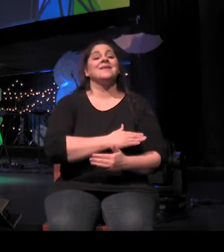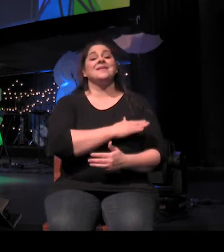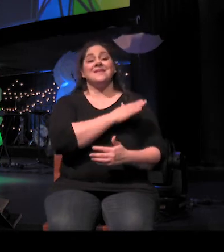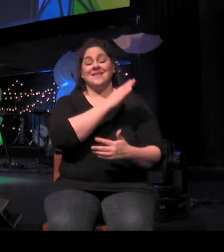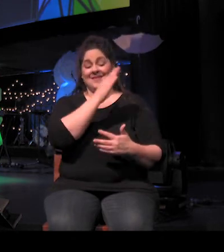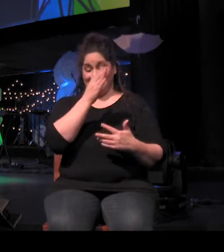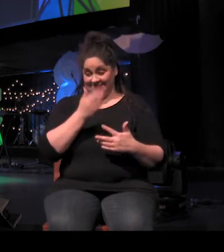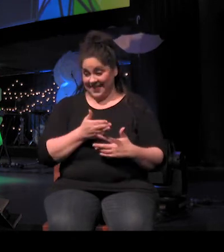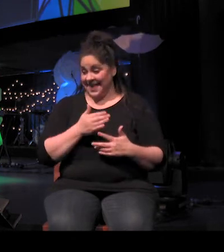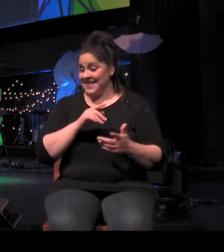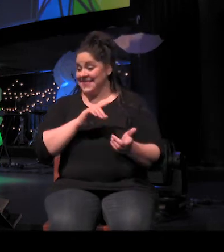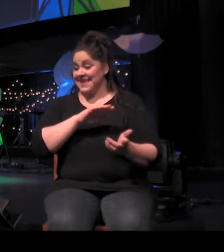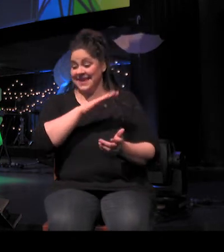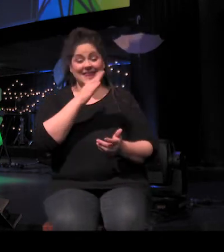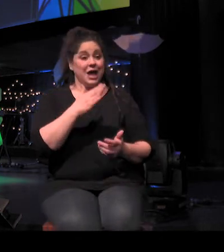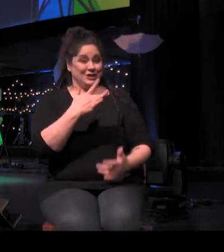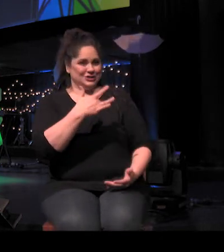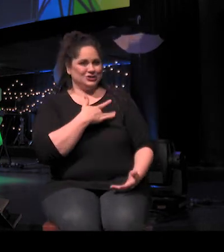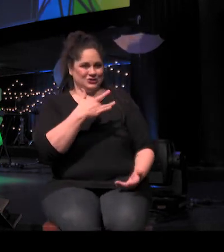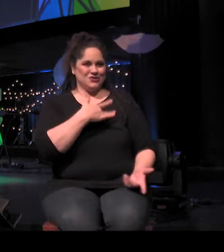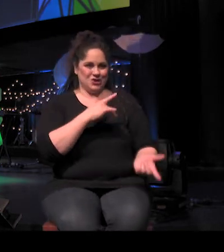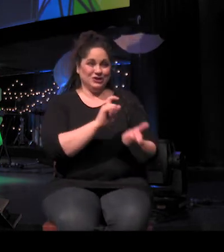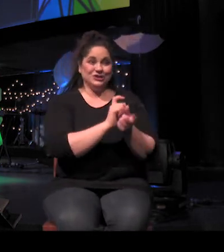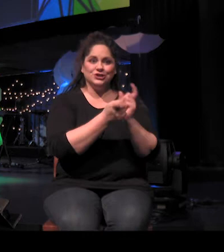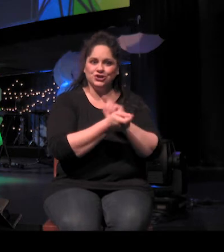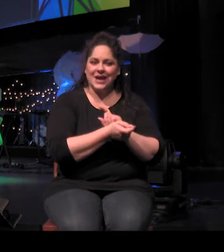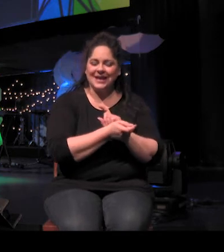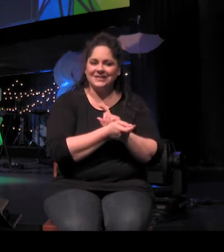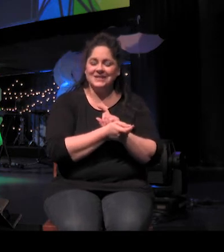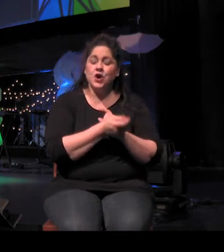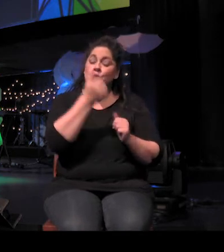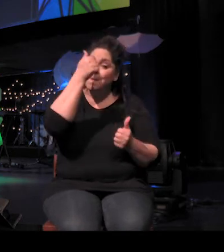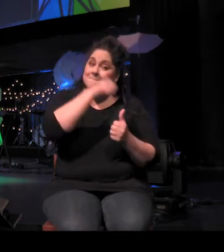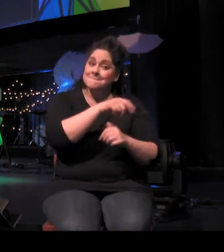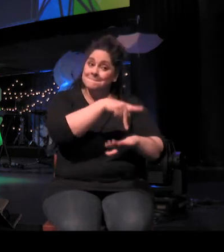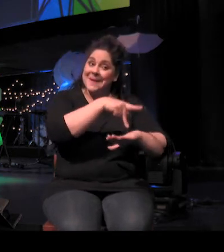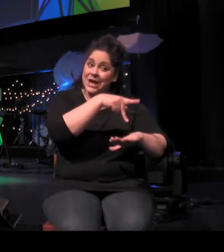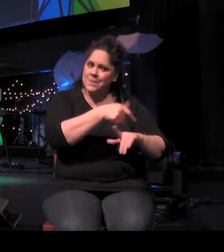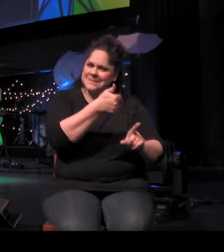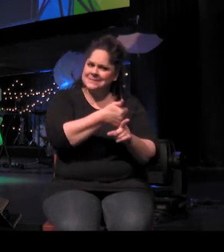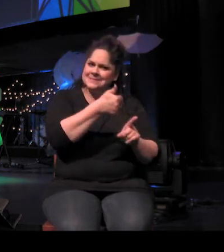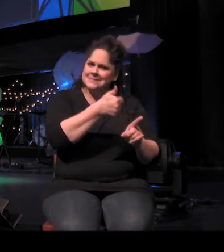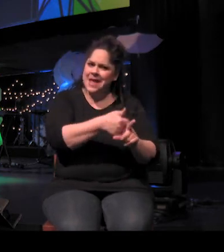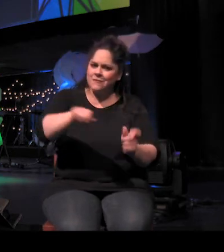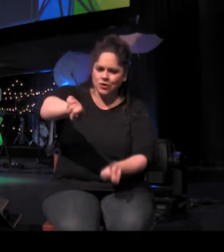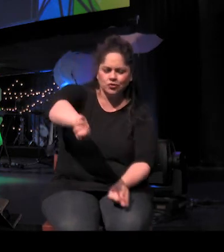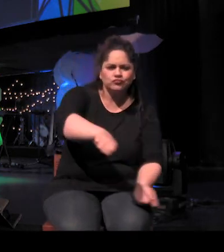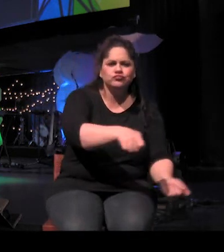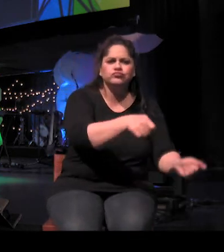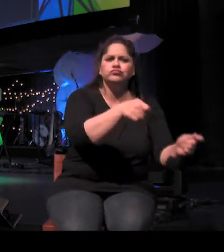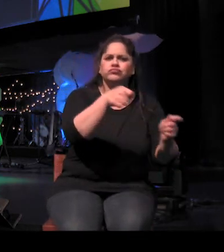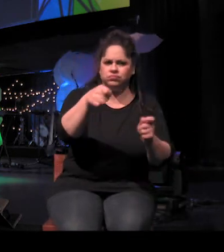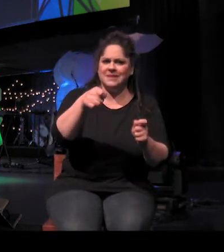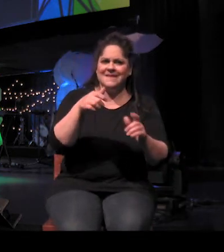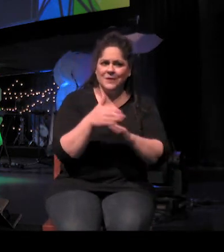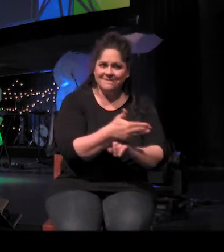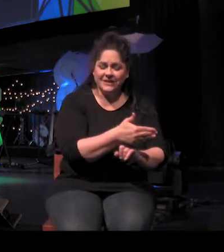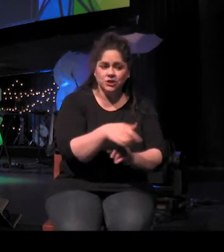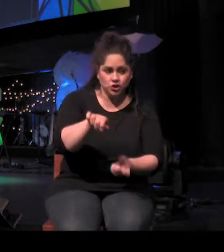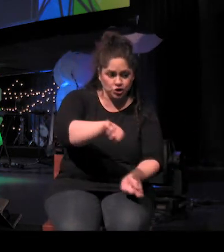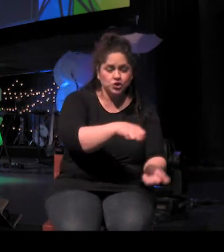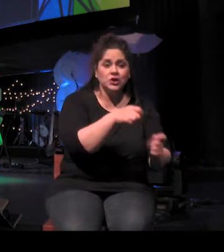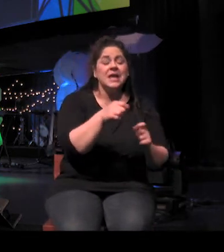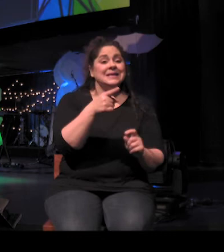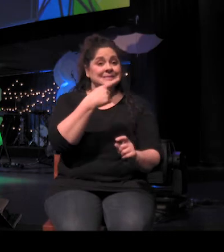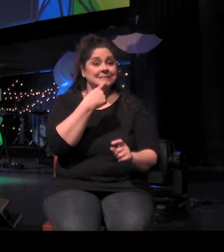Remember, Peter was a fisherman. And early in when Jesus called Peter to follow him, he said, "Follow me and I'll teach you